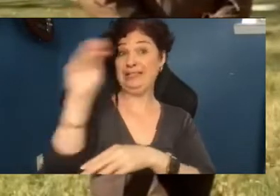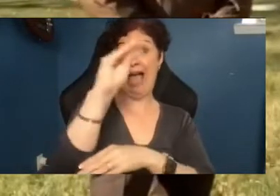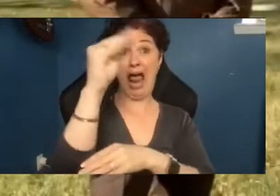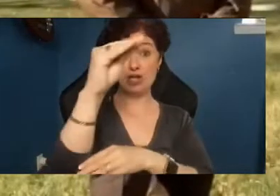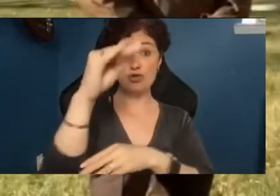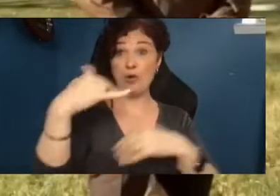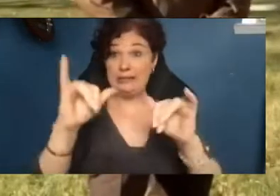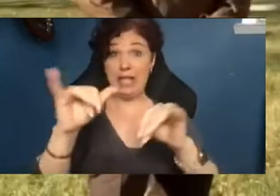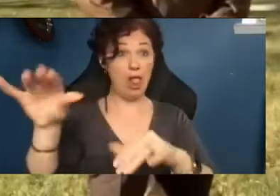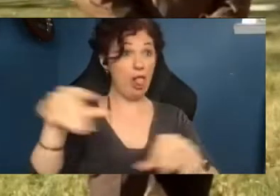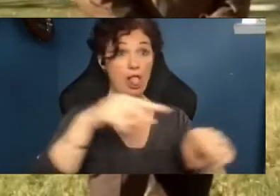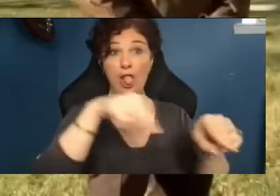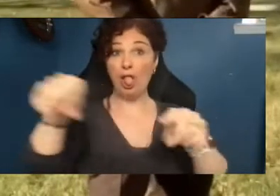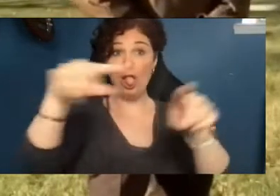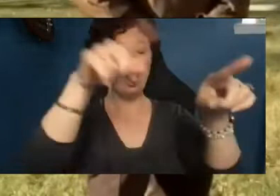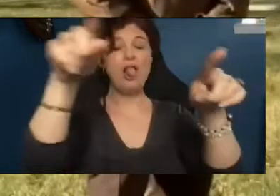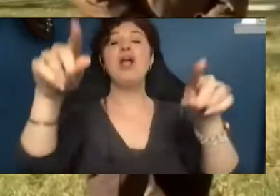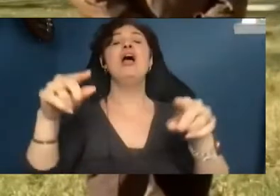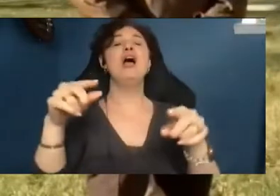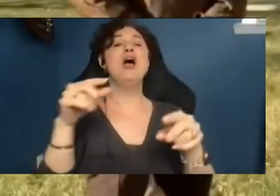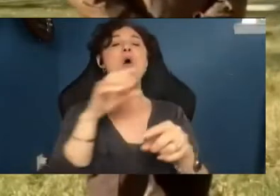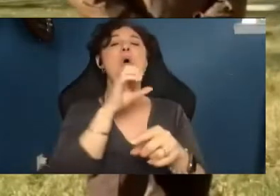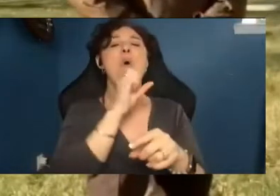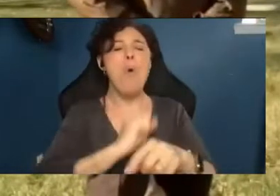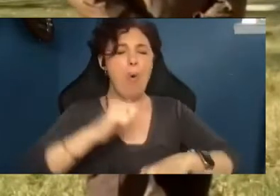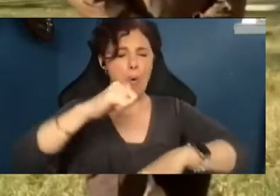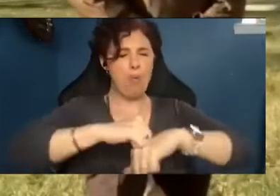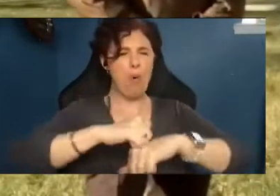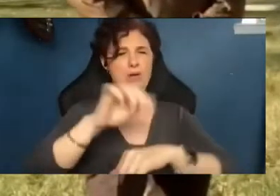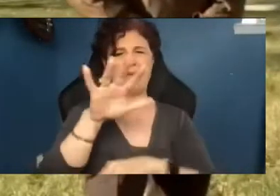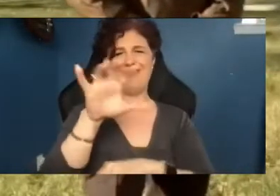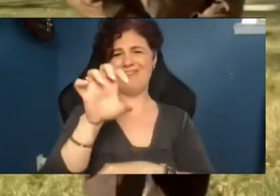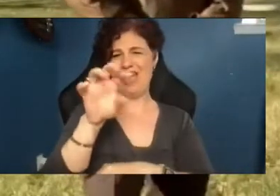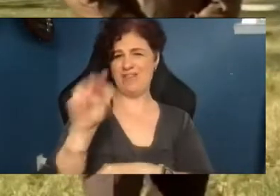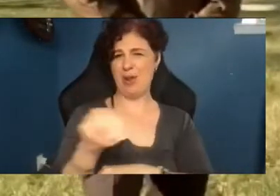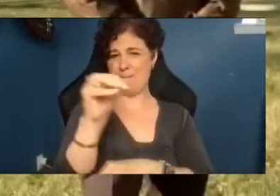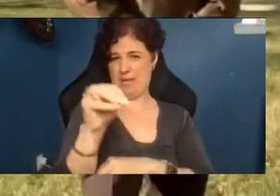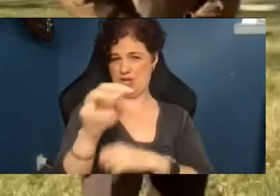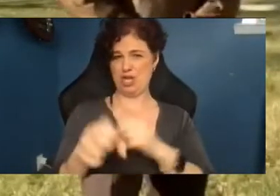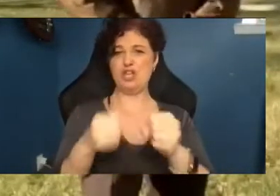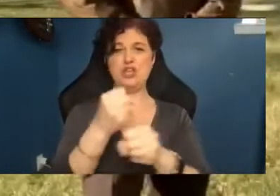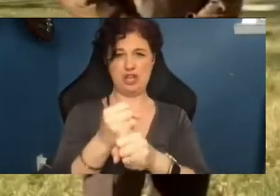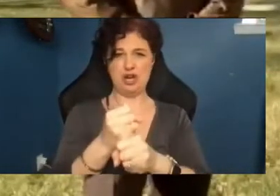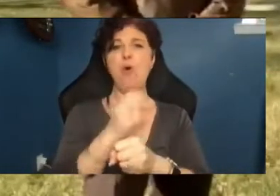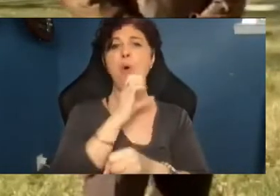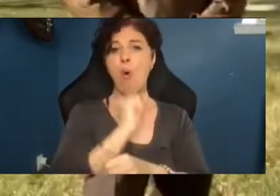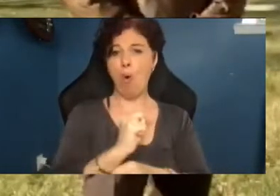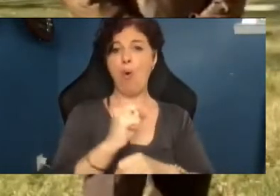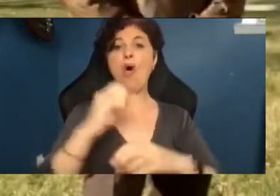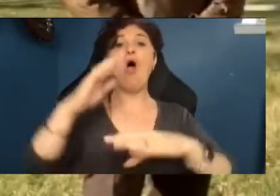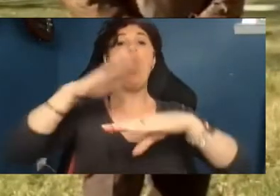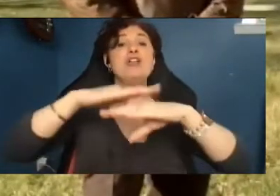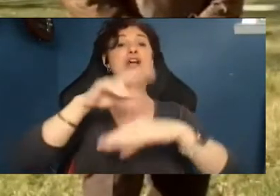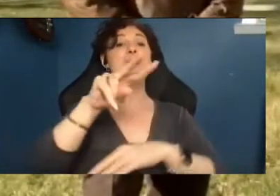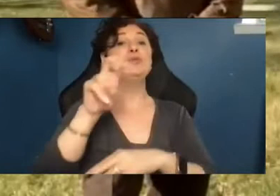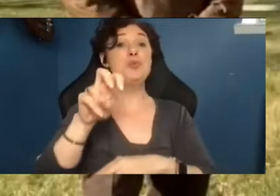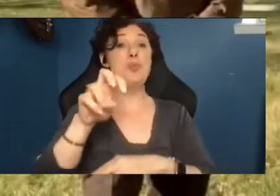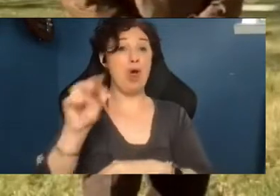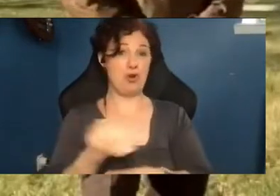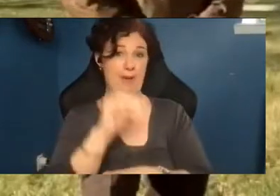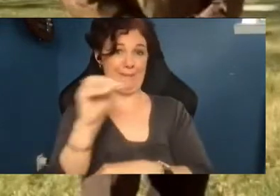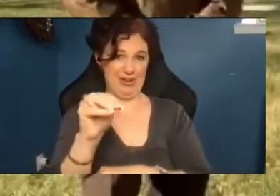around Nevada, let's shove really old rocks, about 500 million year old rocks, on top of our 200 million year old